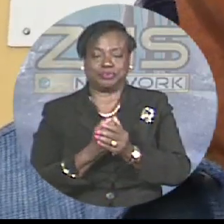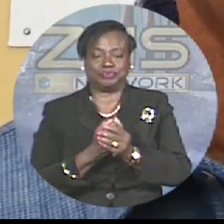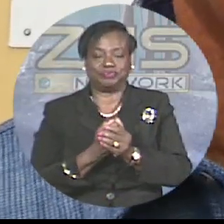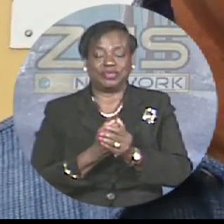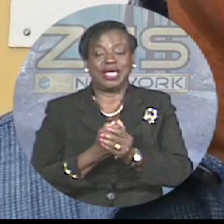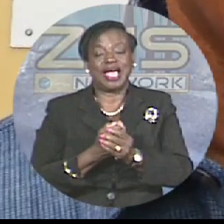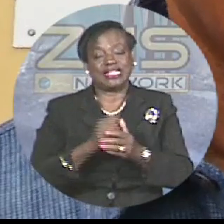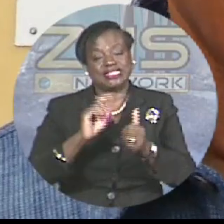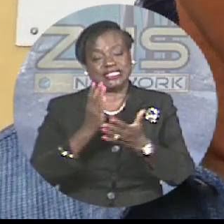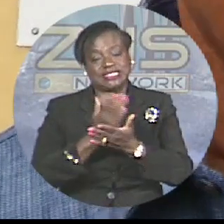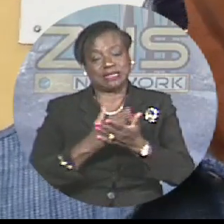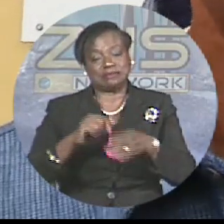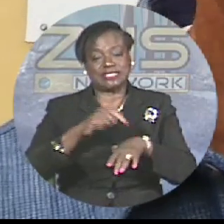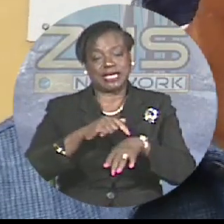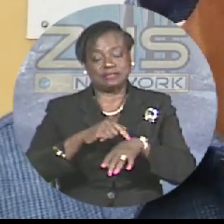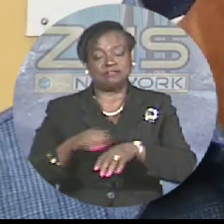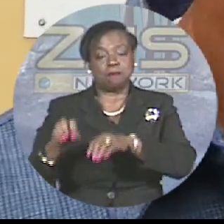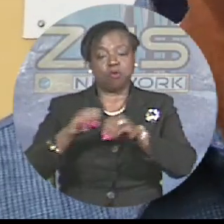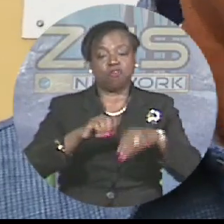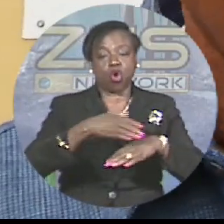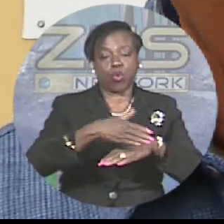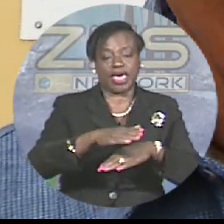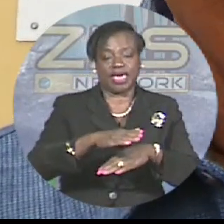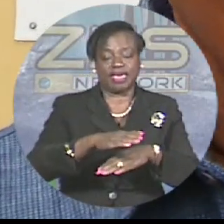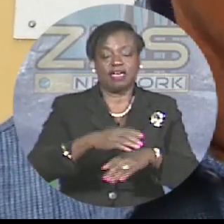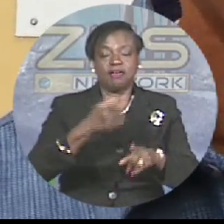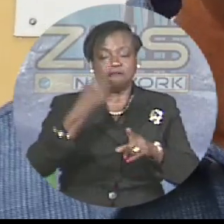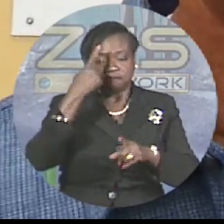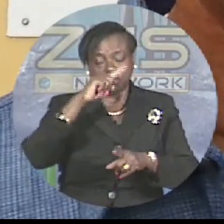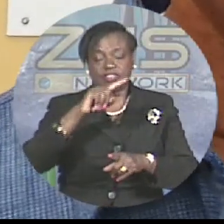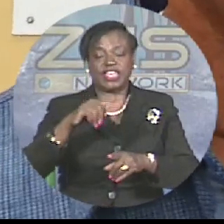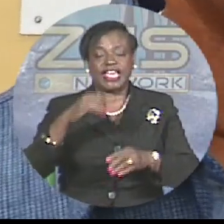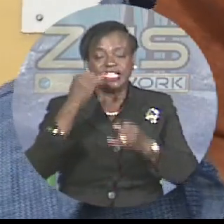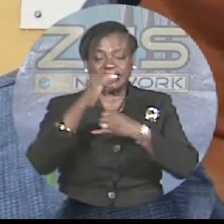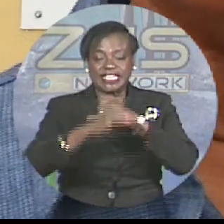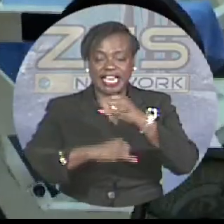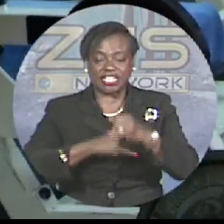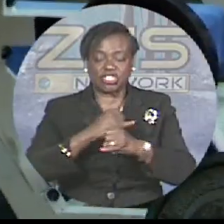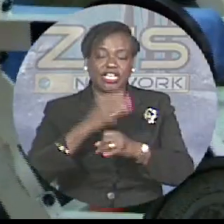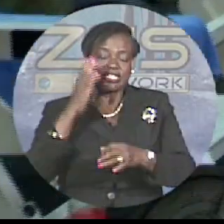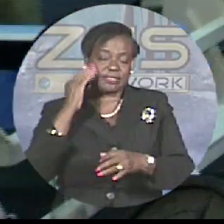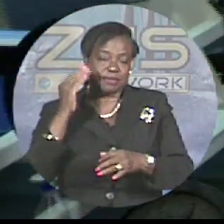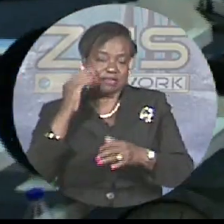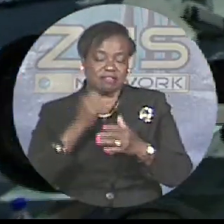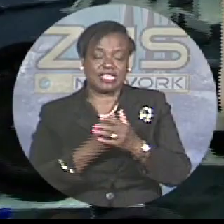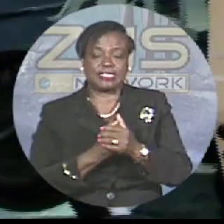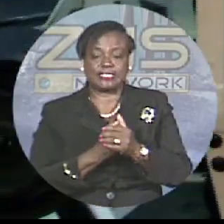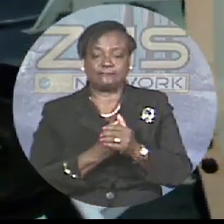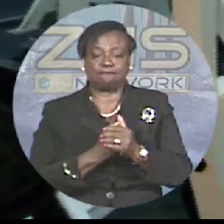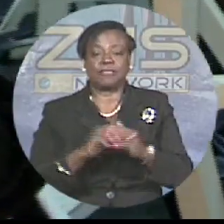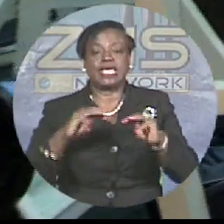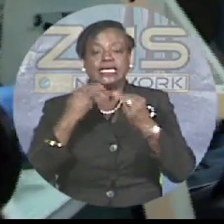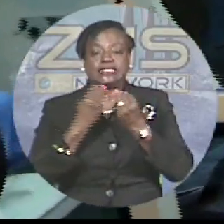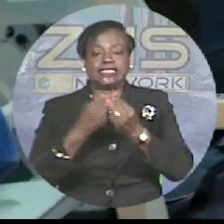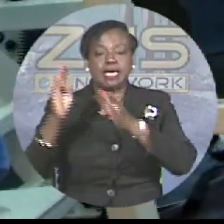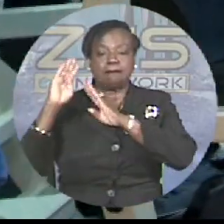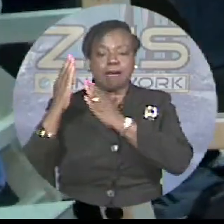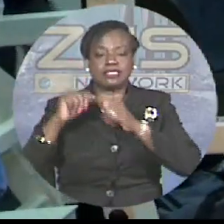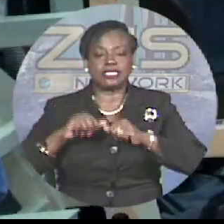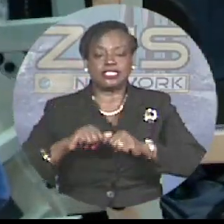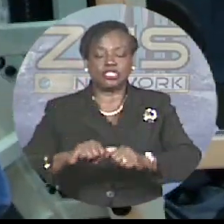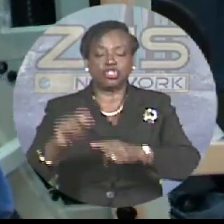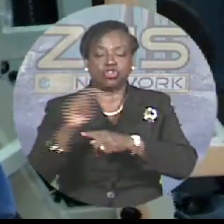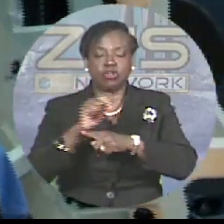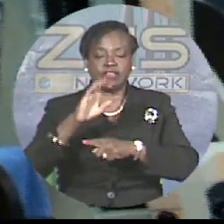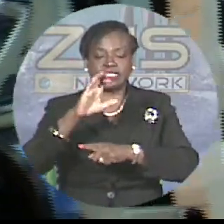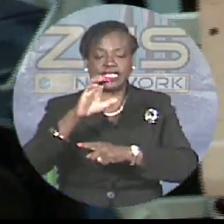international experience. But Bohemian put the first glove on him. Ray Miners Jr. Team Bahamas continuing to train for the CAC